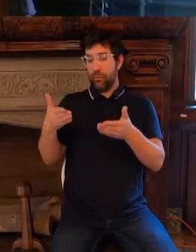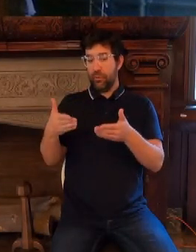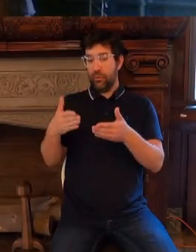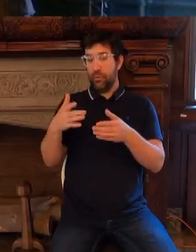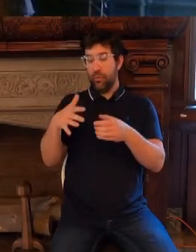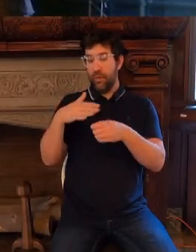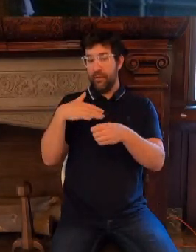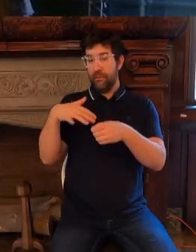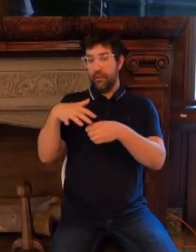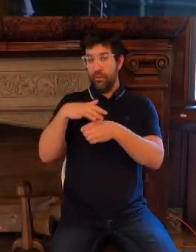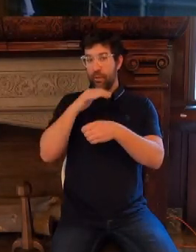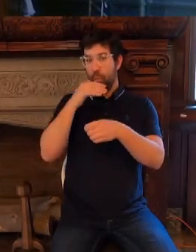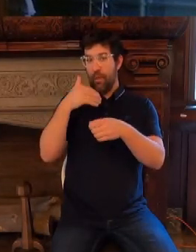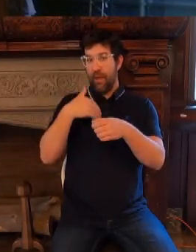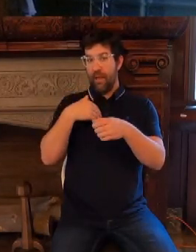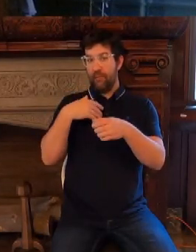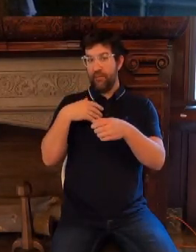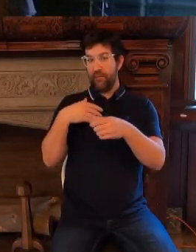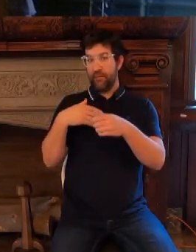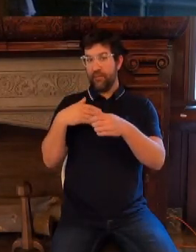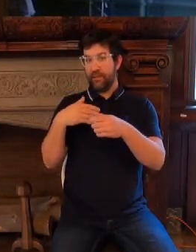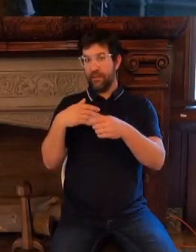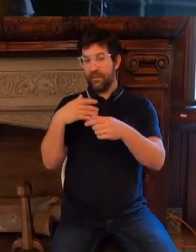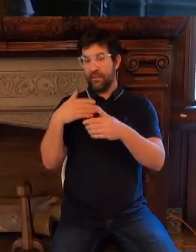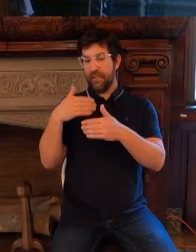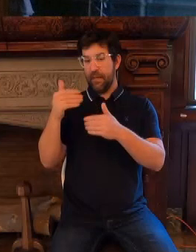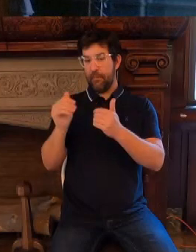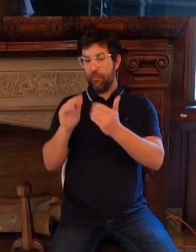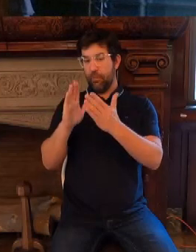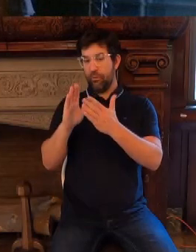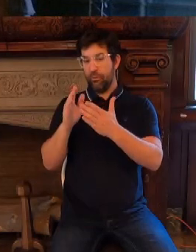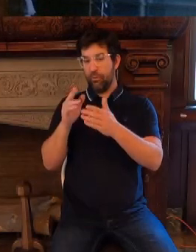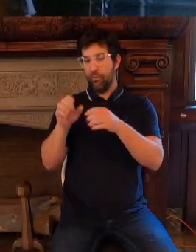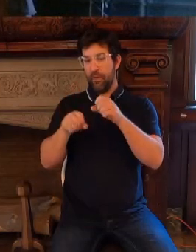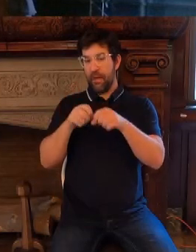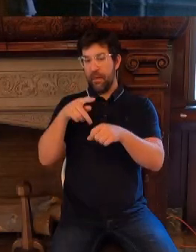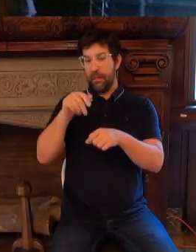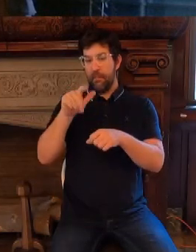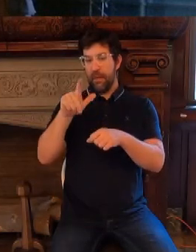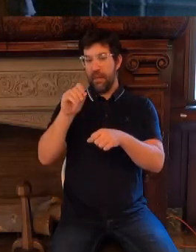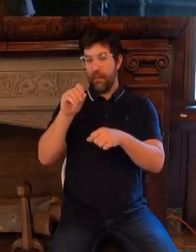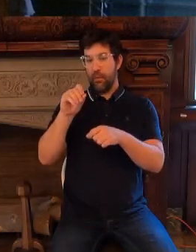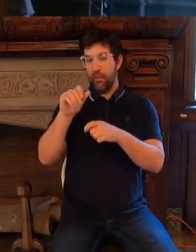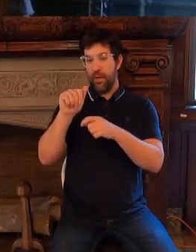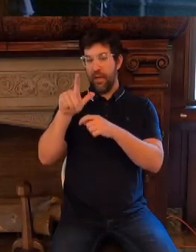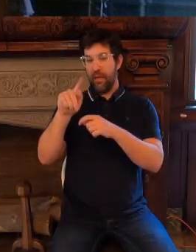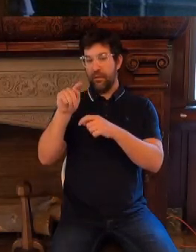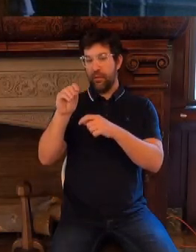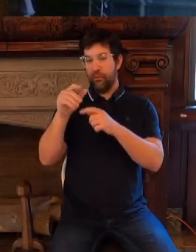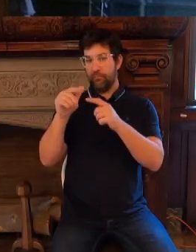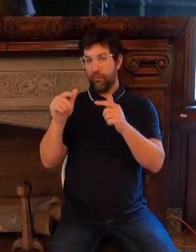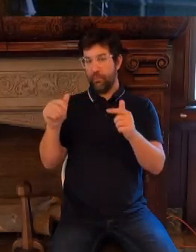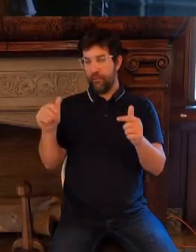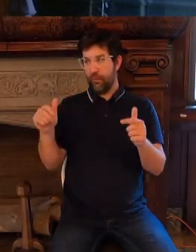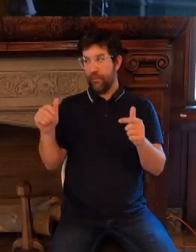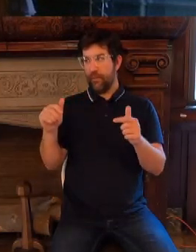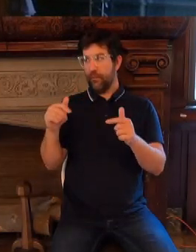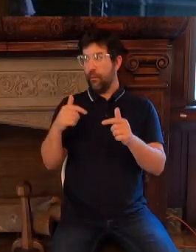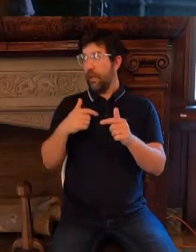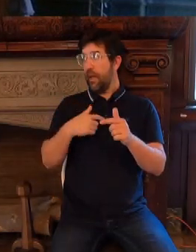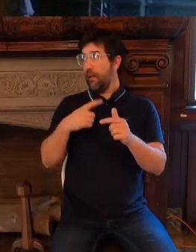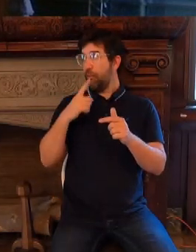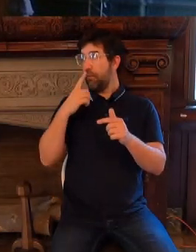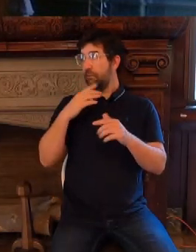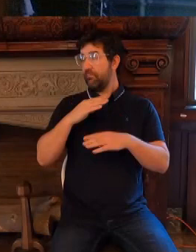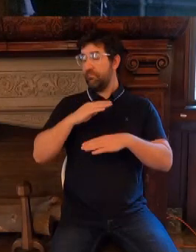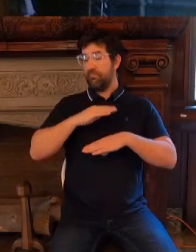space that we have here, we don't have as a next down, and you approach Brighton, Palo Alto, so on and so forth. And so I am very